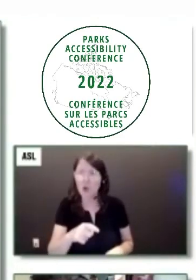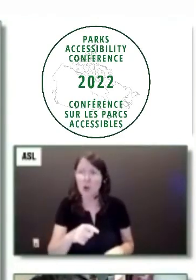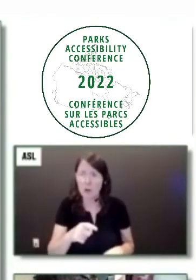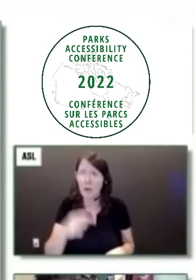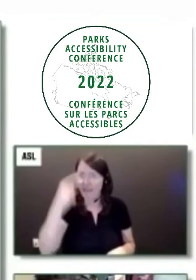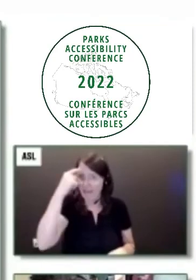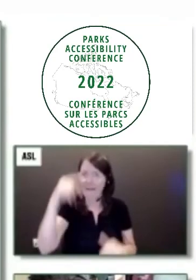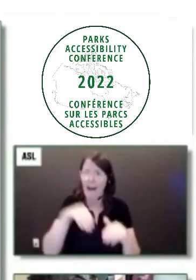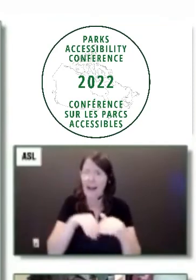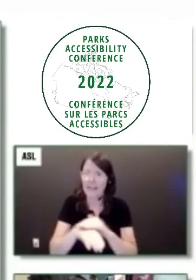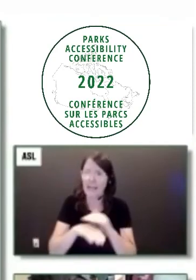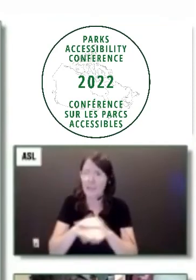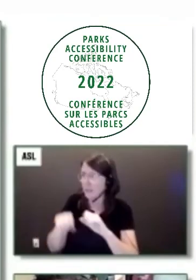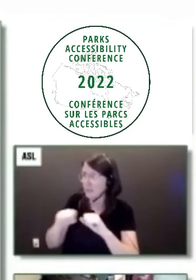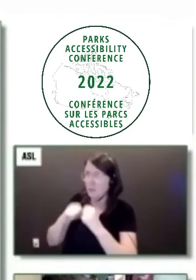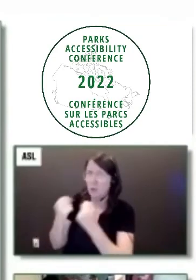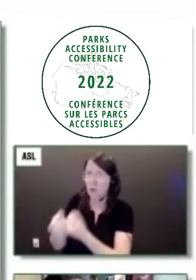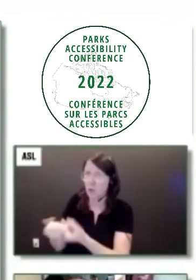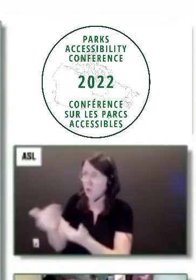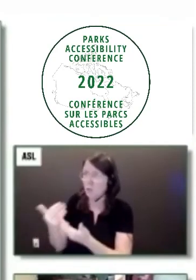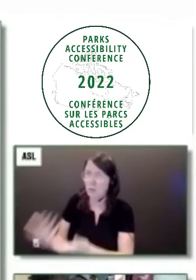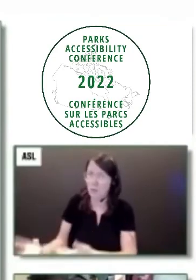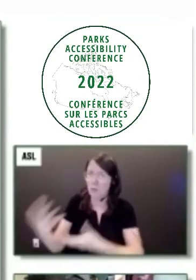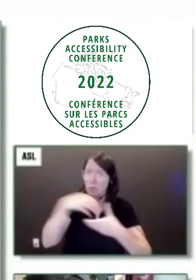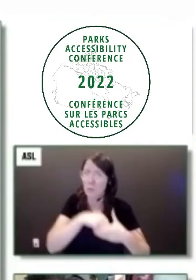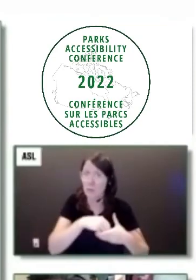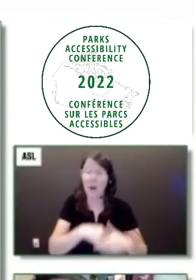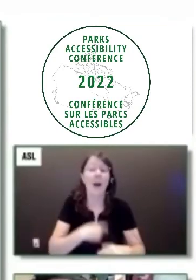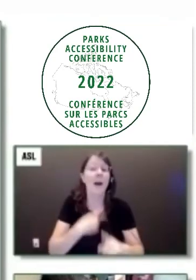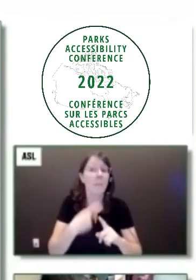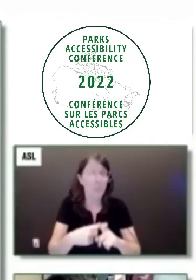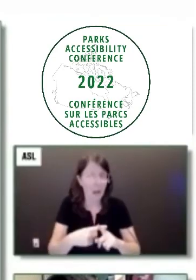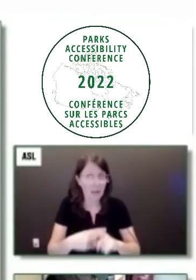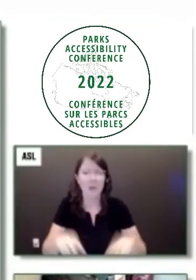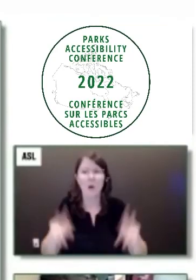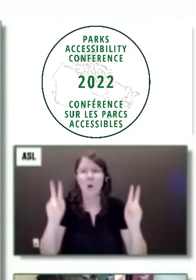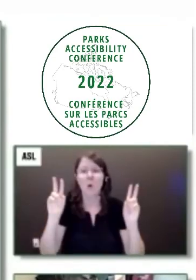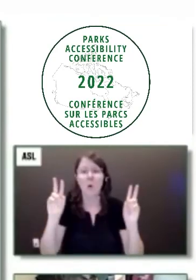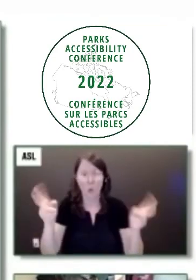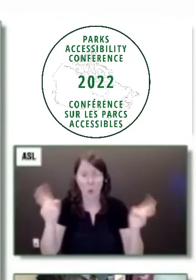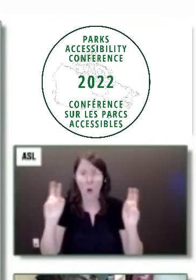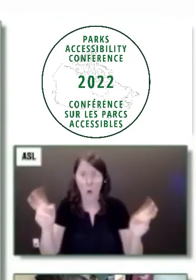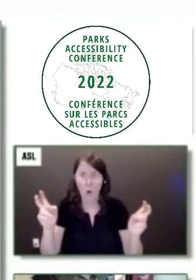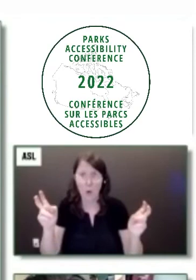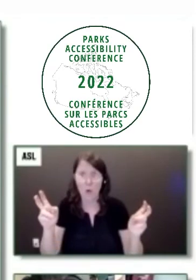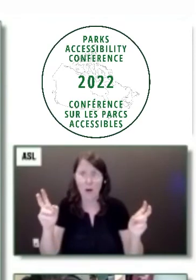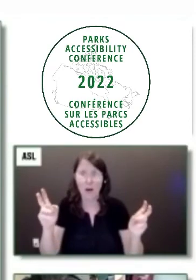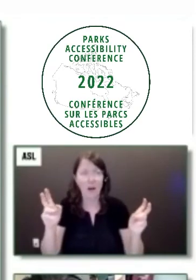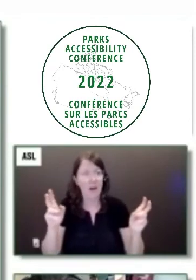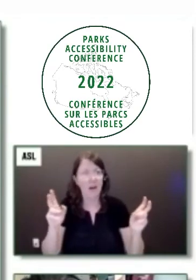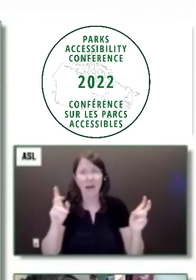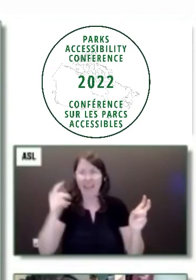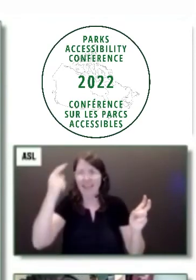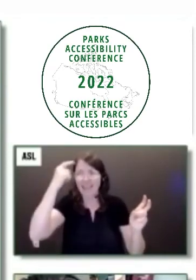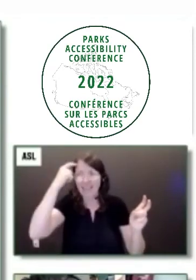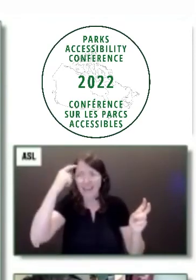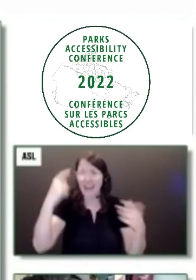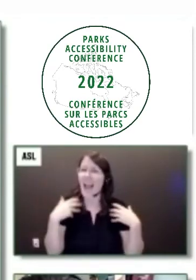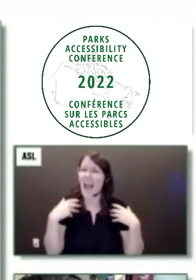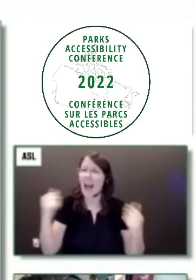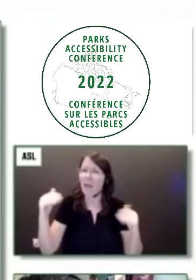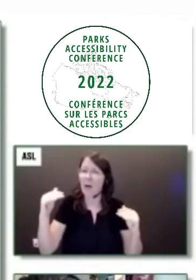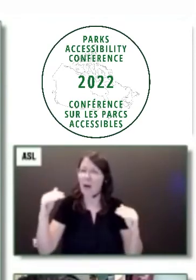but also as a potential driver of, and I quote these authors here, a disparity in health outcomes that is caused by social or